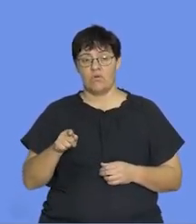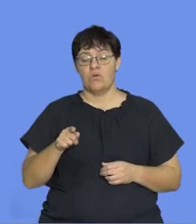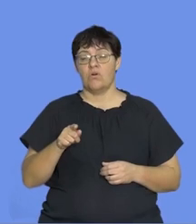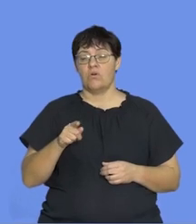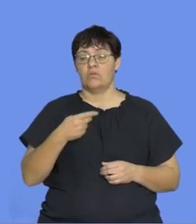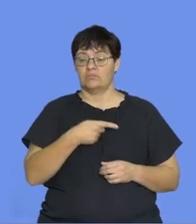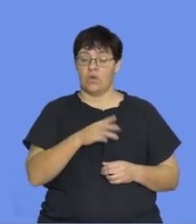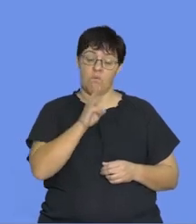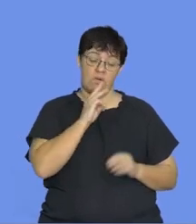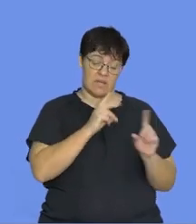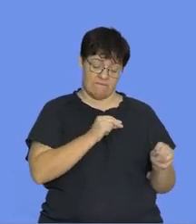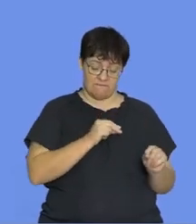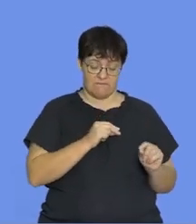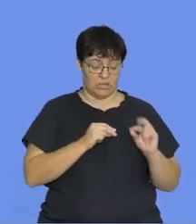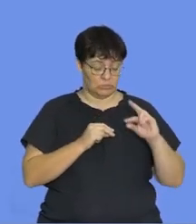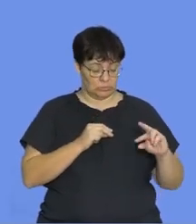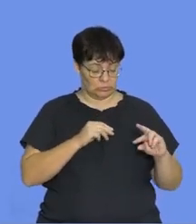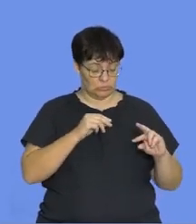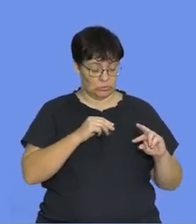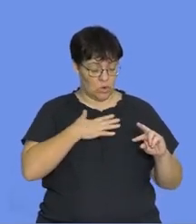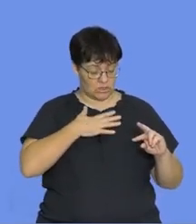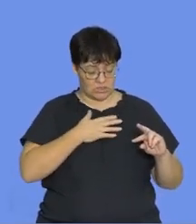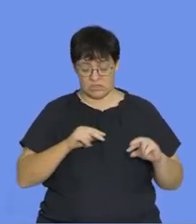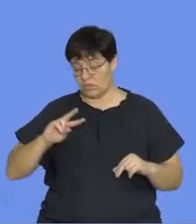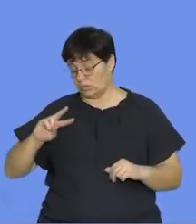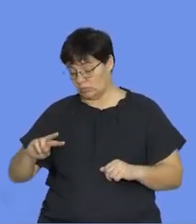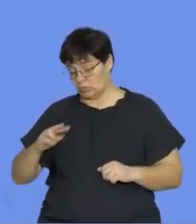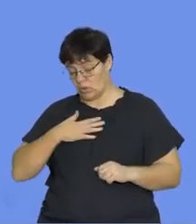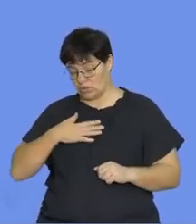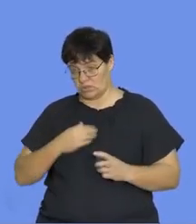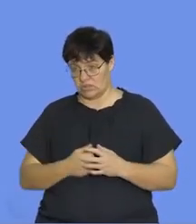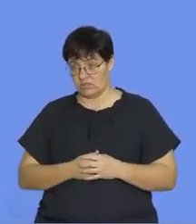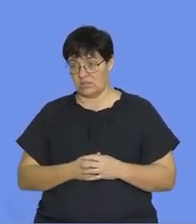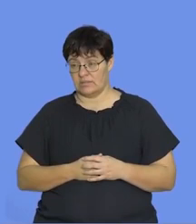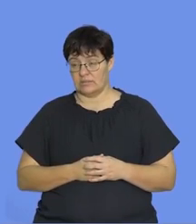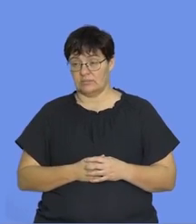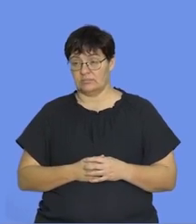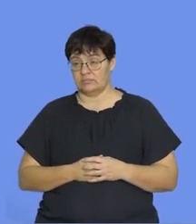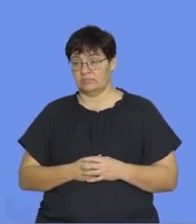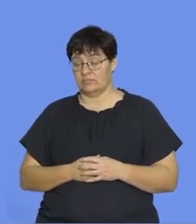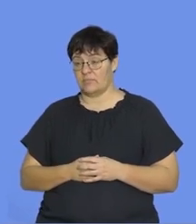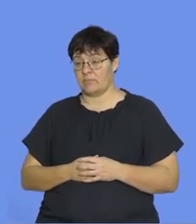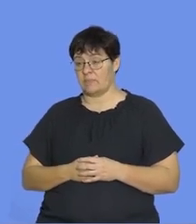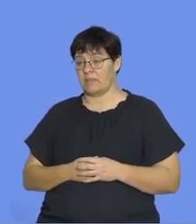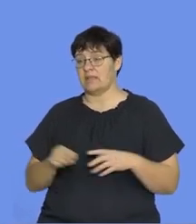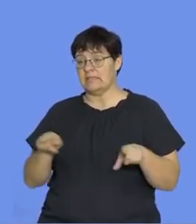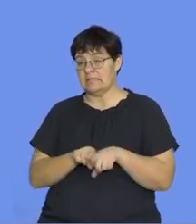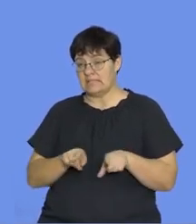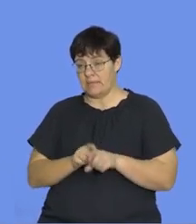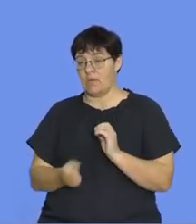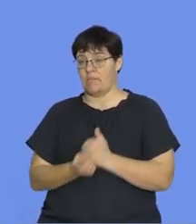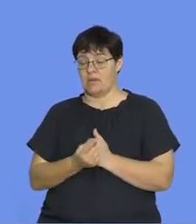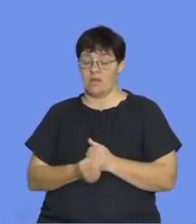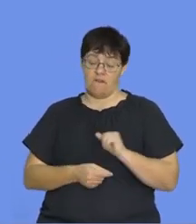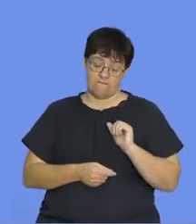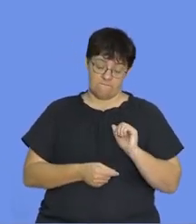left-hand side also equals the number of atoms of oxygen oxygen on the right. The same happens with hydrogen.